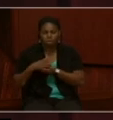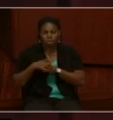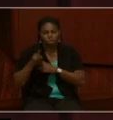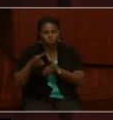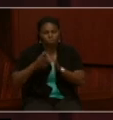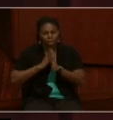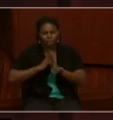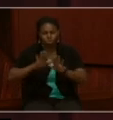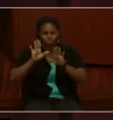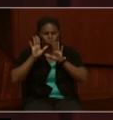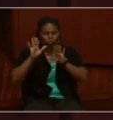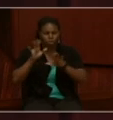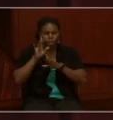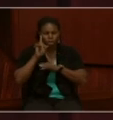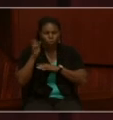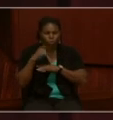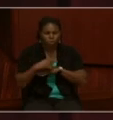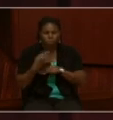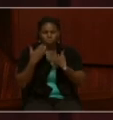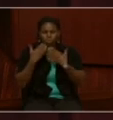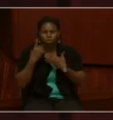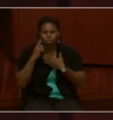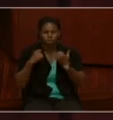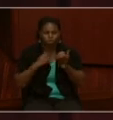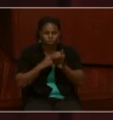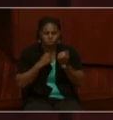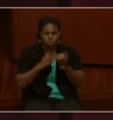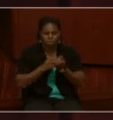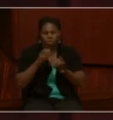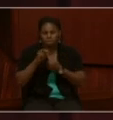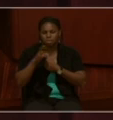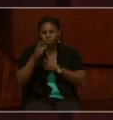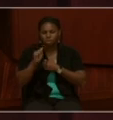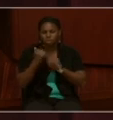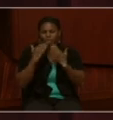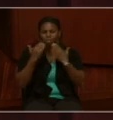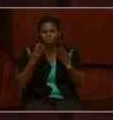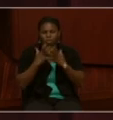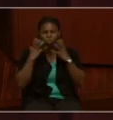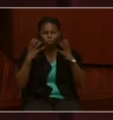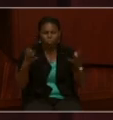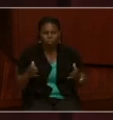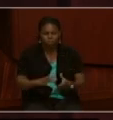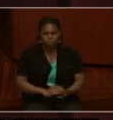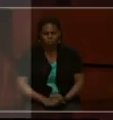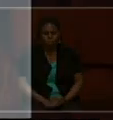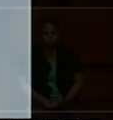questions, and we truly appreciate your support of the National Archives. Thank you very much.